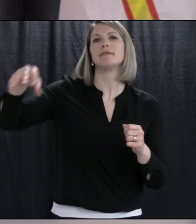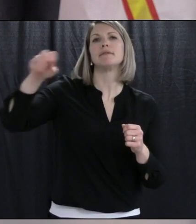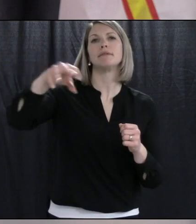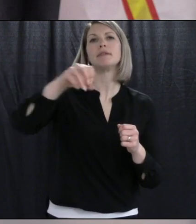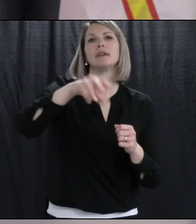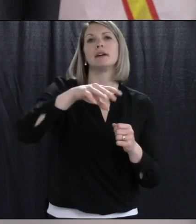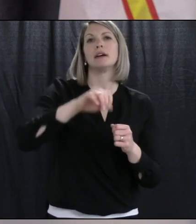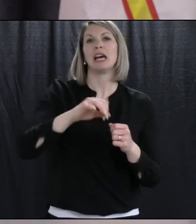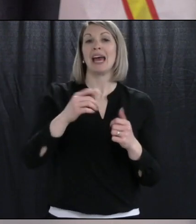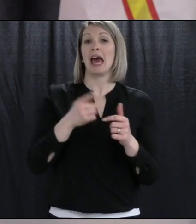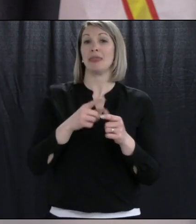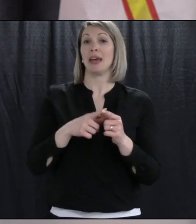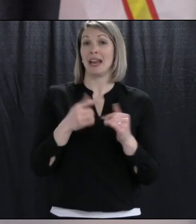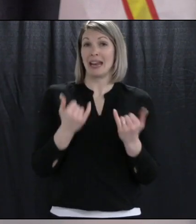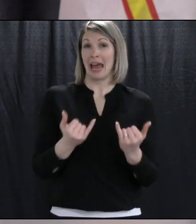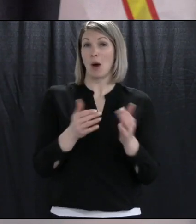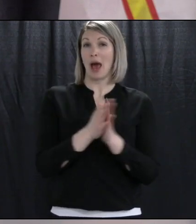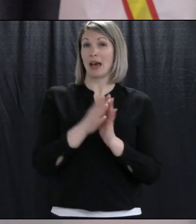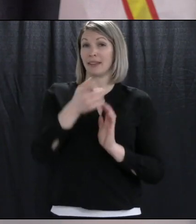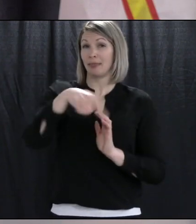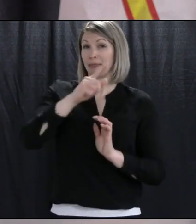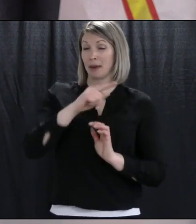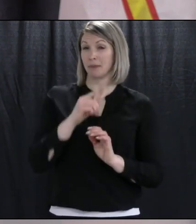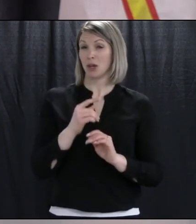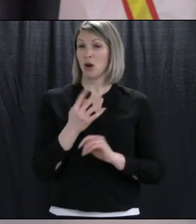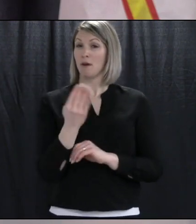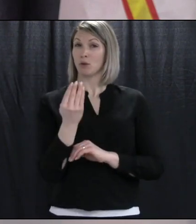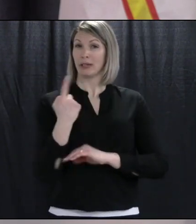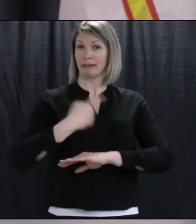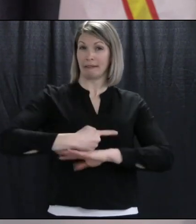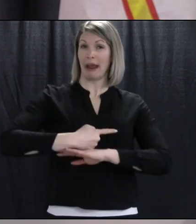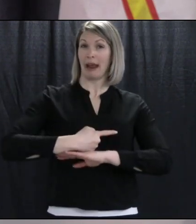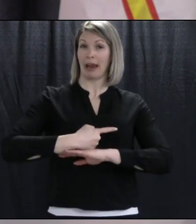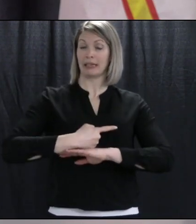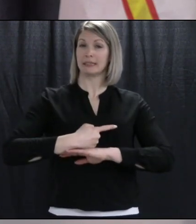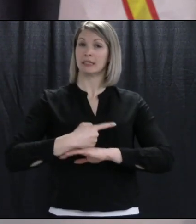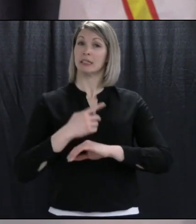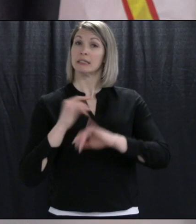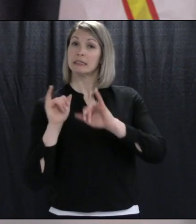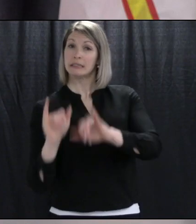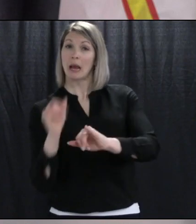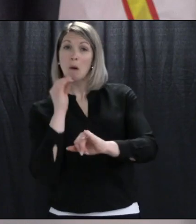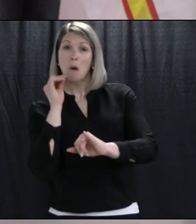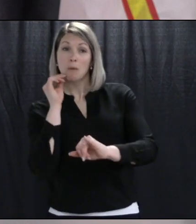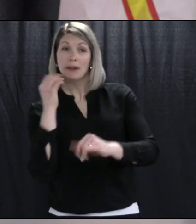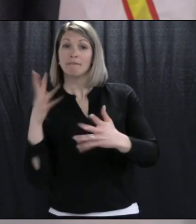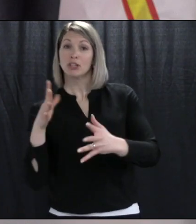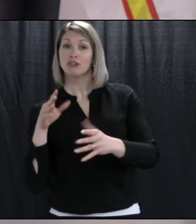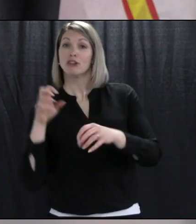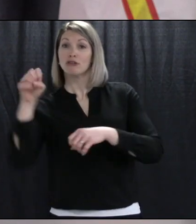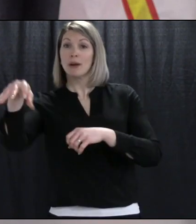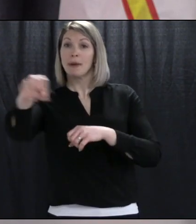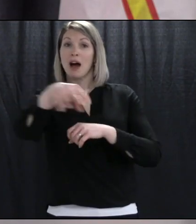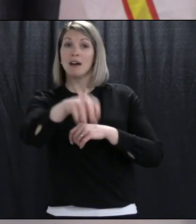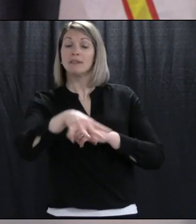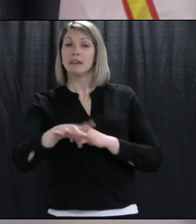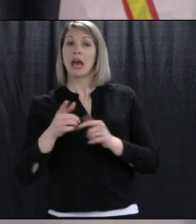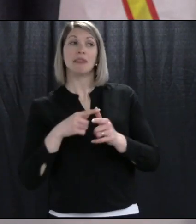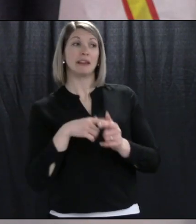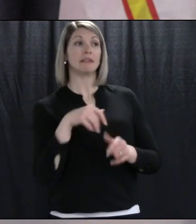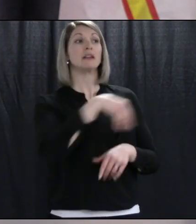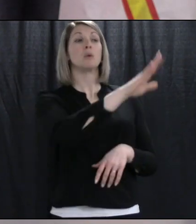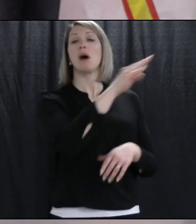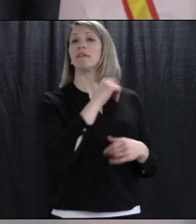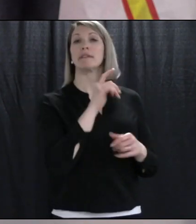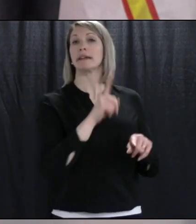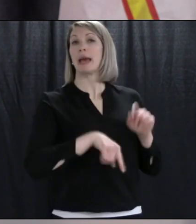14-day isolation is... Right. So, doesn't really work and that's another good example, and I addressed that in my comments here, realizing that this is not about disrupting the supply chain